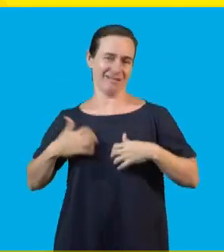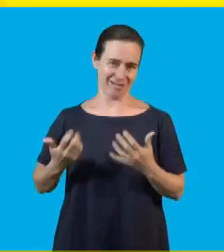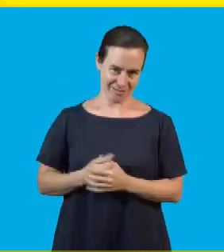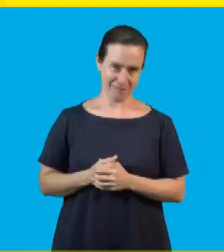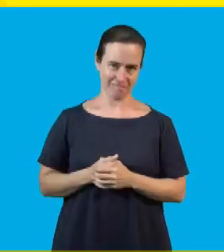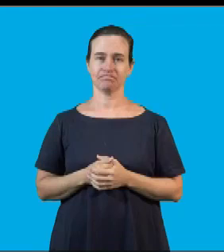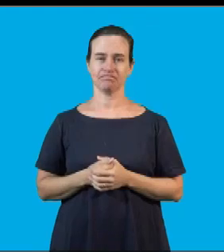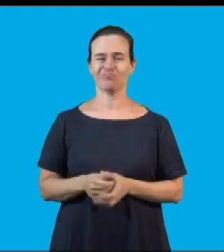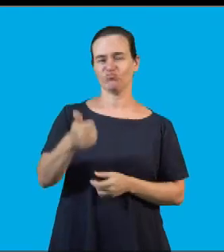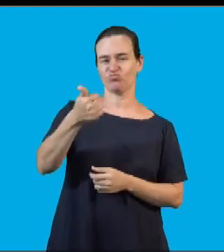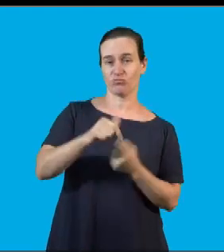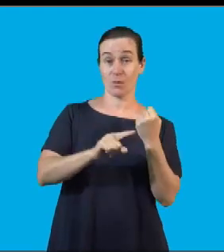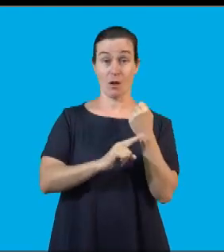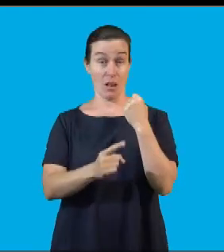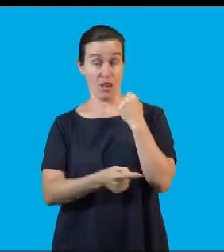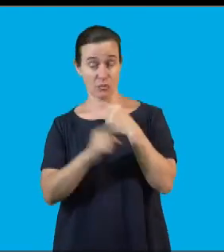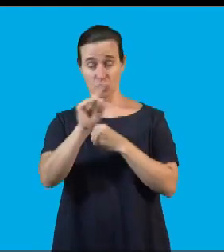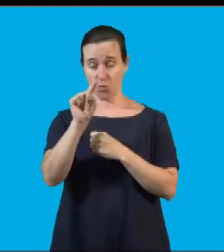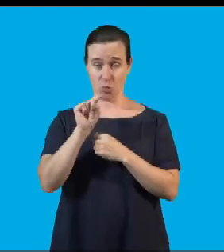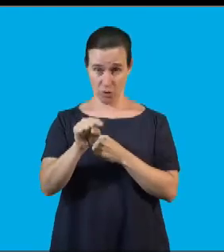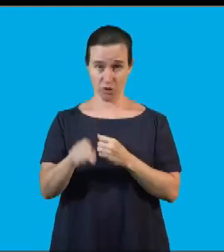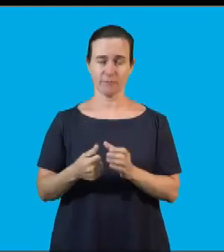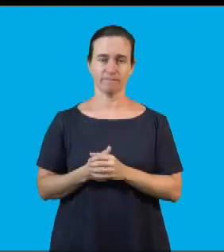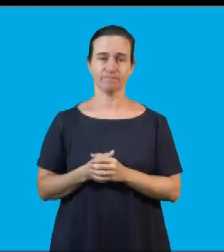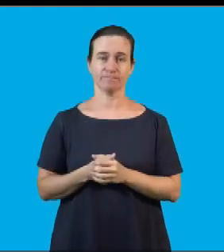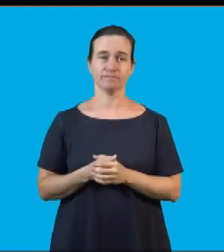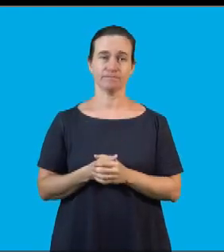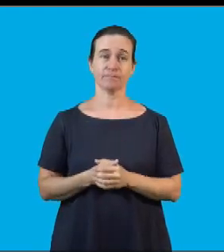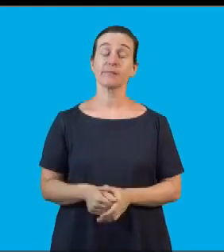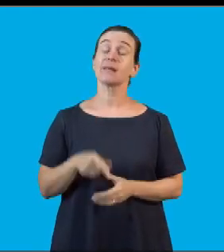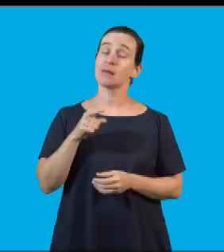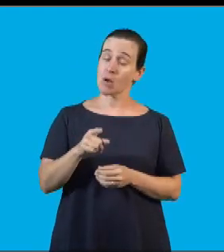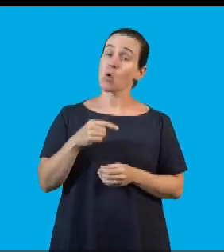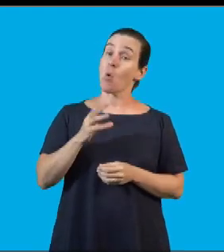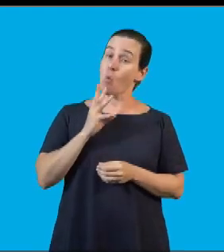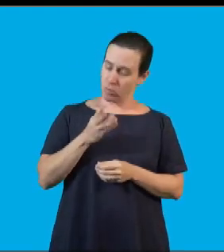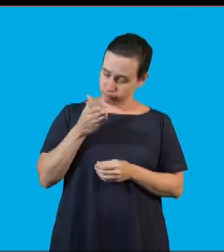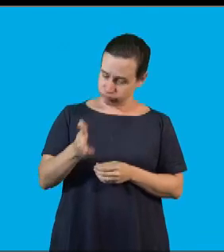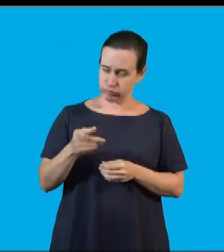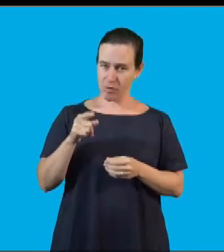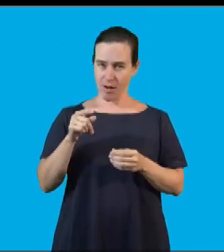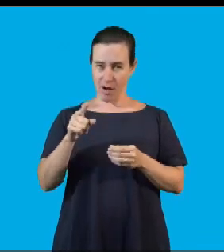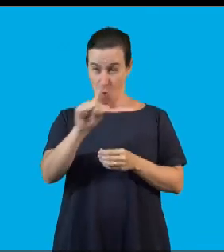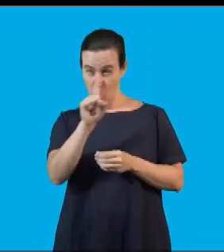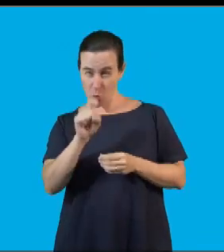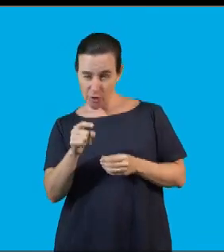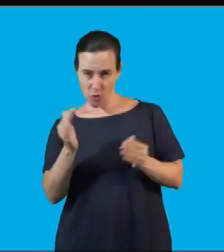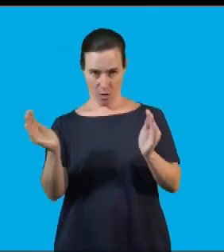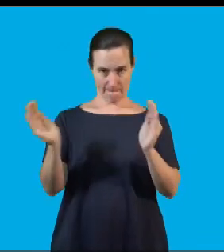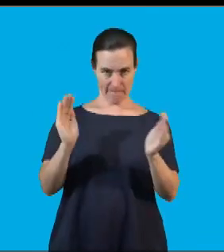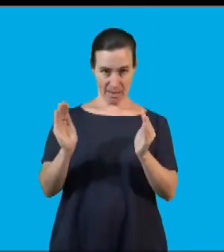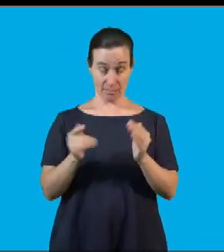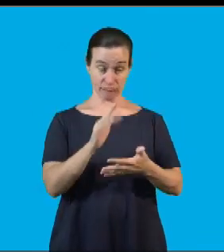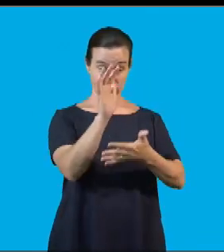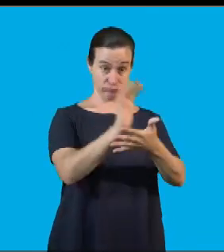enjoyable. Now let's look at the last question. As you know, there will always be a comparative question where you